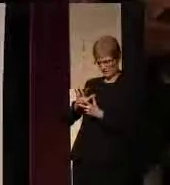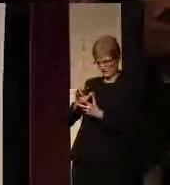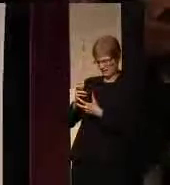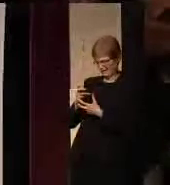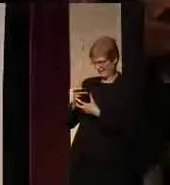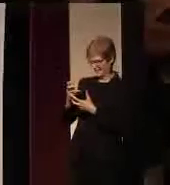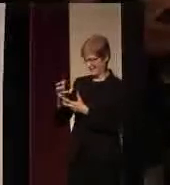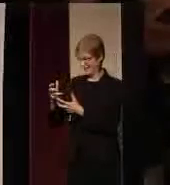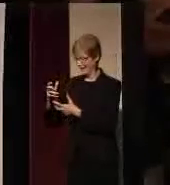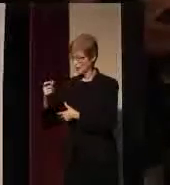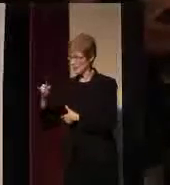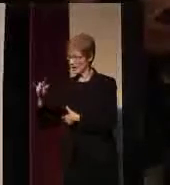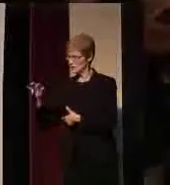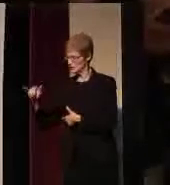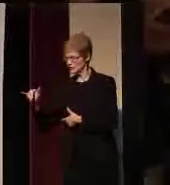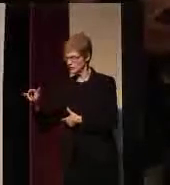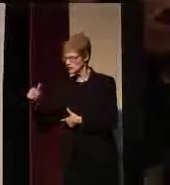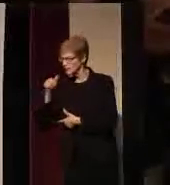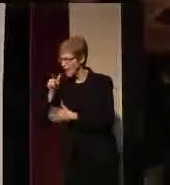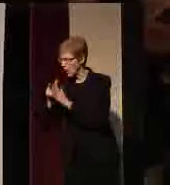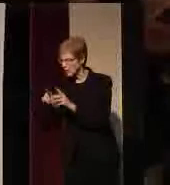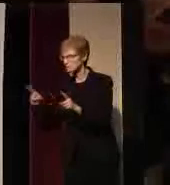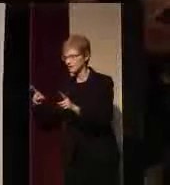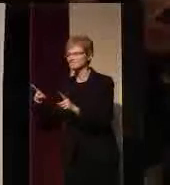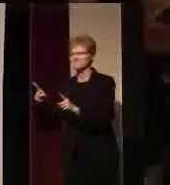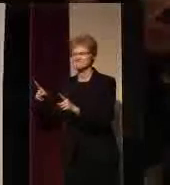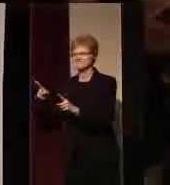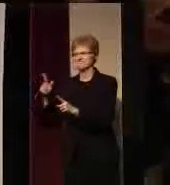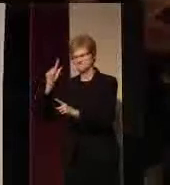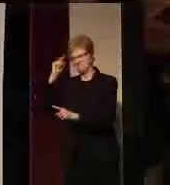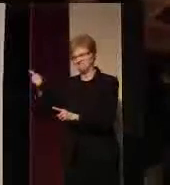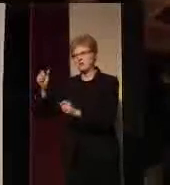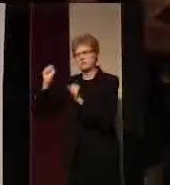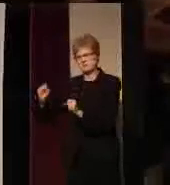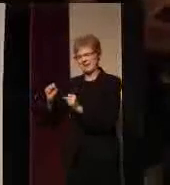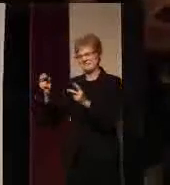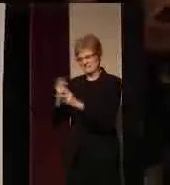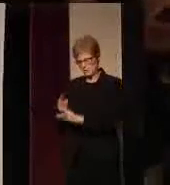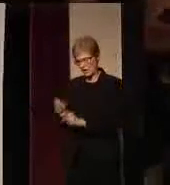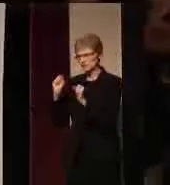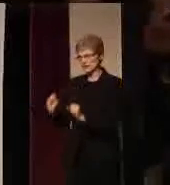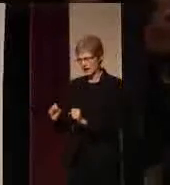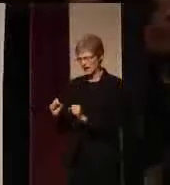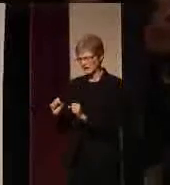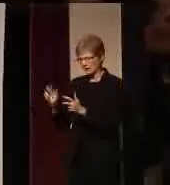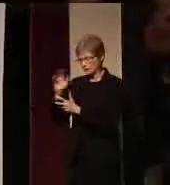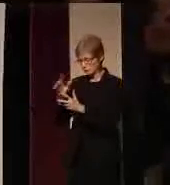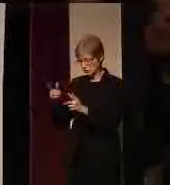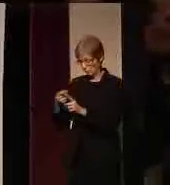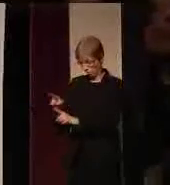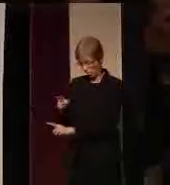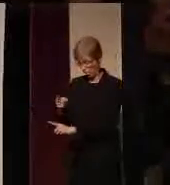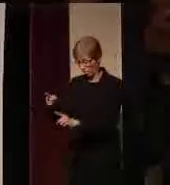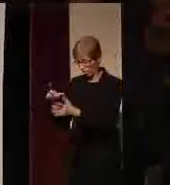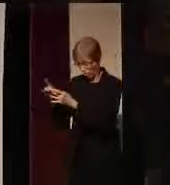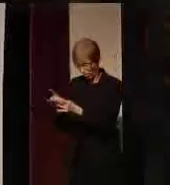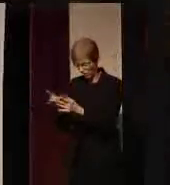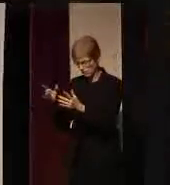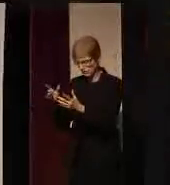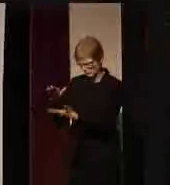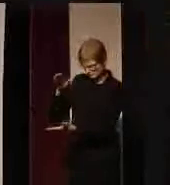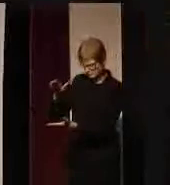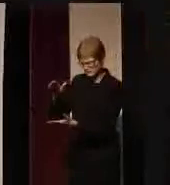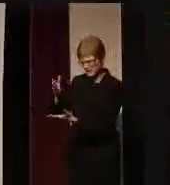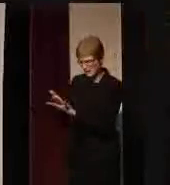can, even though you're not lawyers. I hope you can connect some of these long, confusing facts to the law. I hope you can come up with something. That's